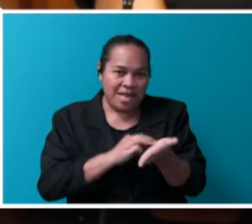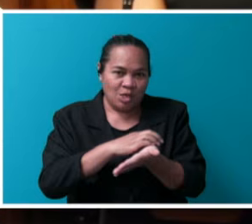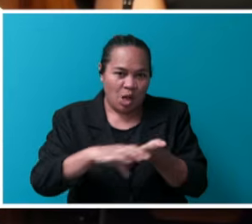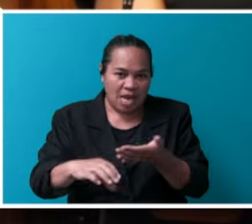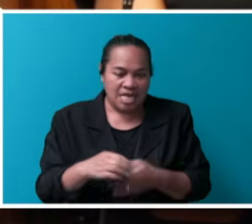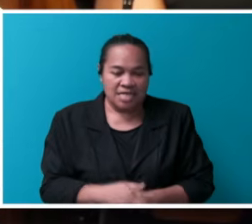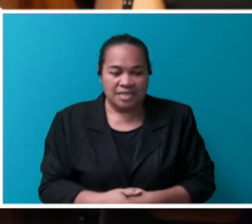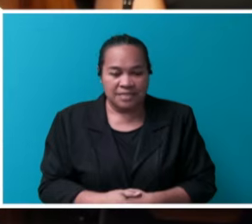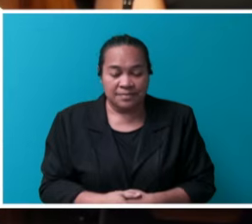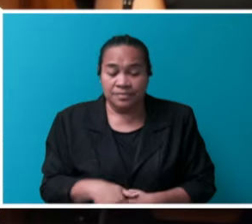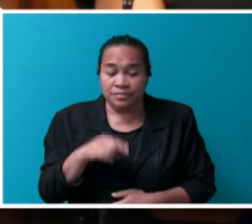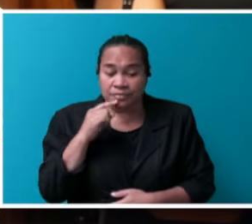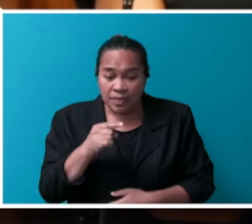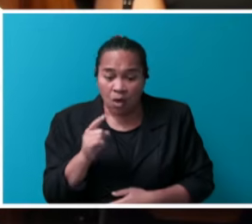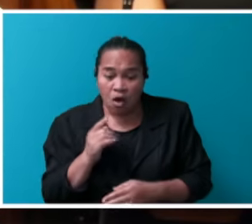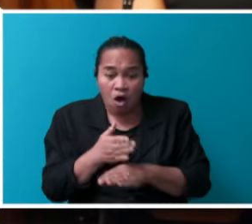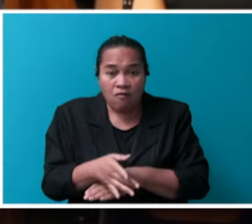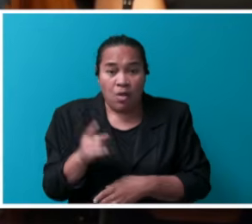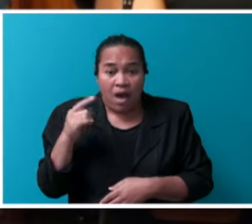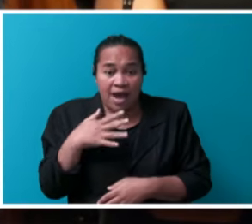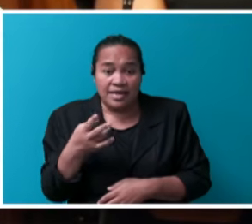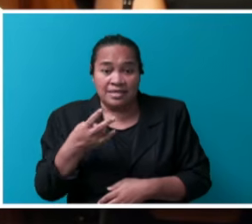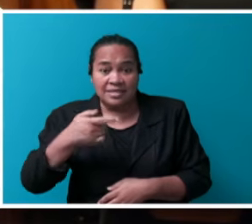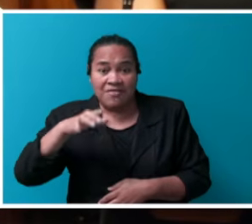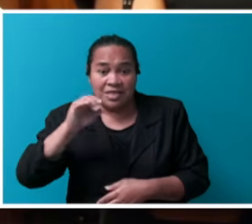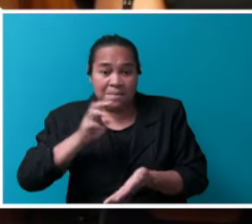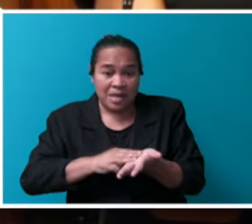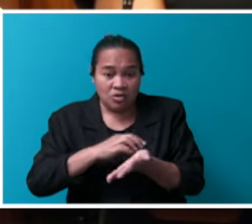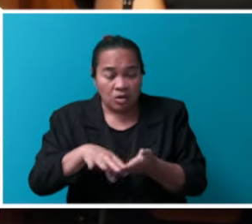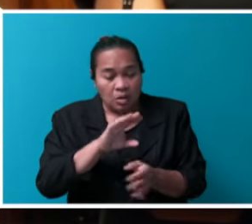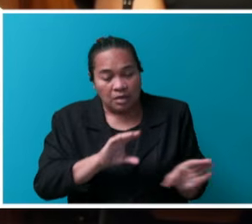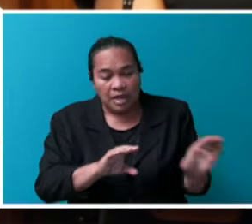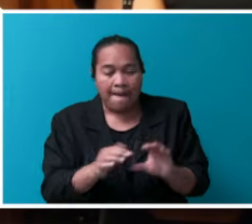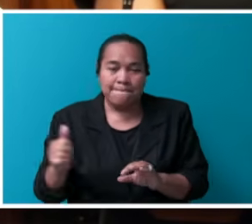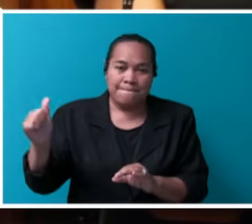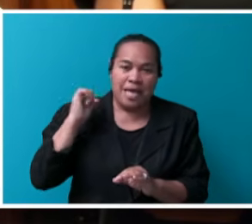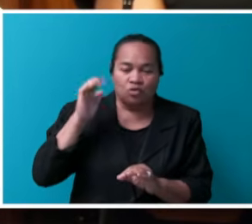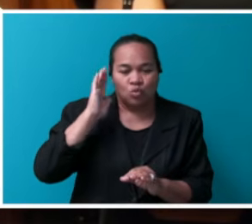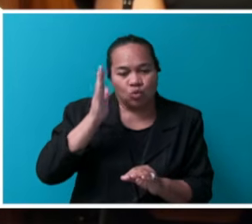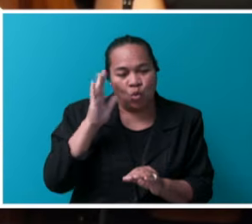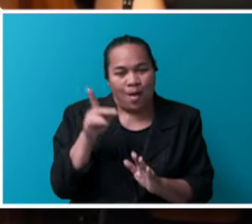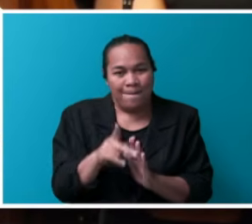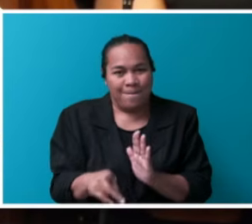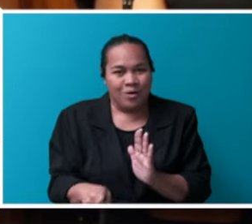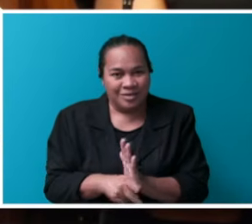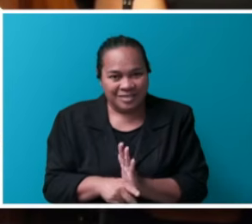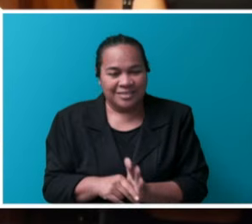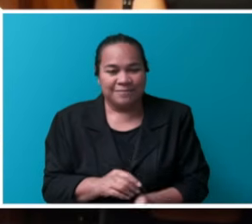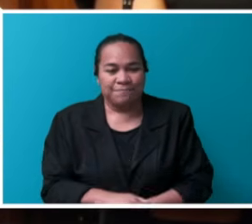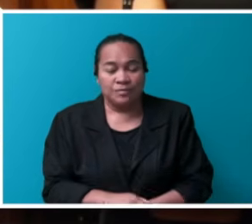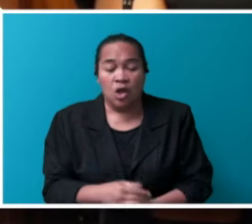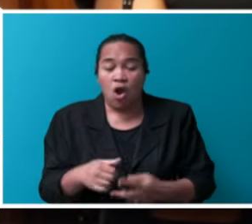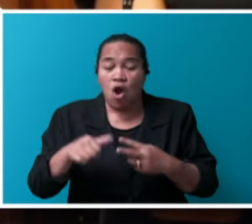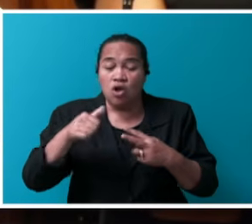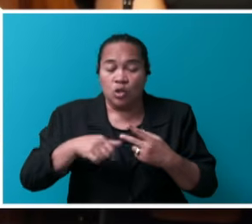With this, over $170 million will be provided through our signature back-to-school policy. Mr. Speaker, we are